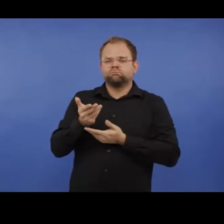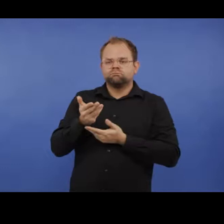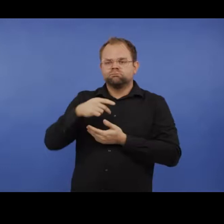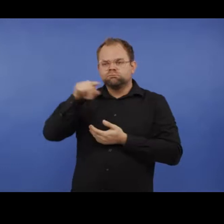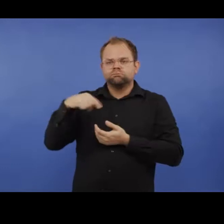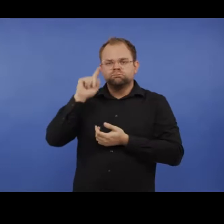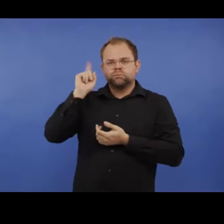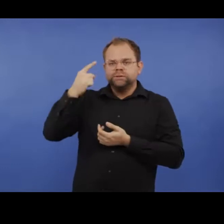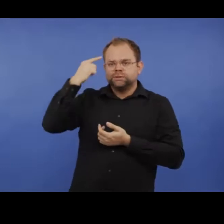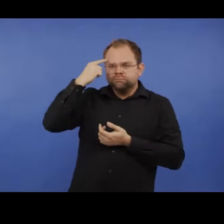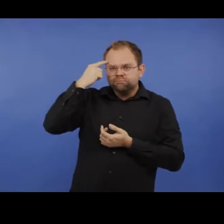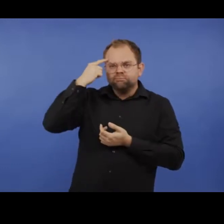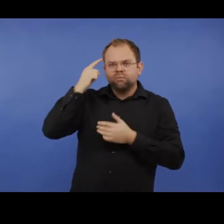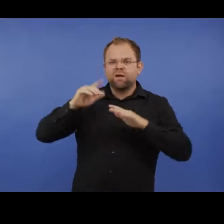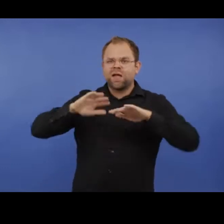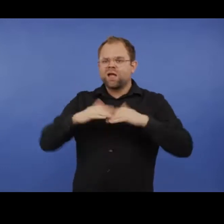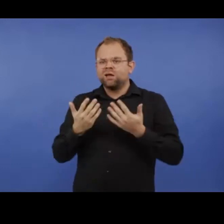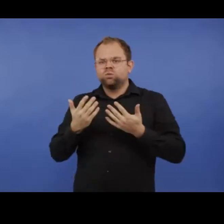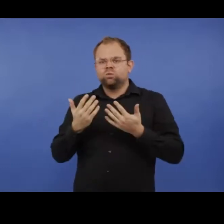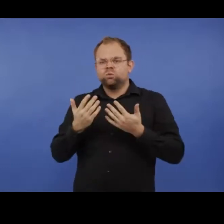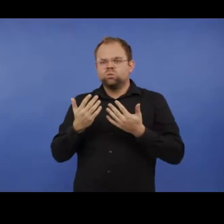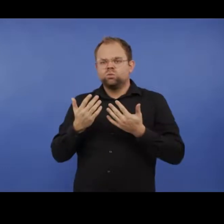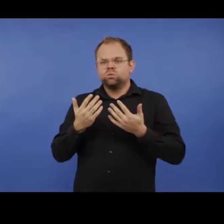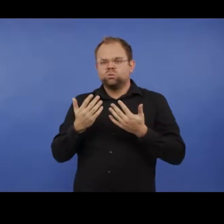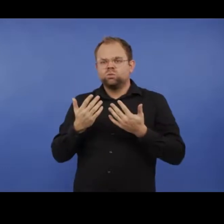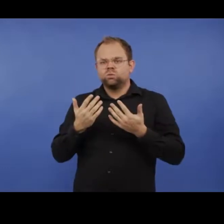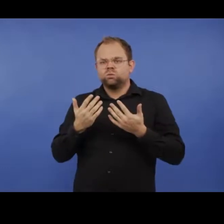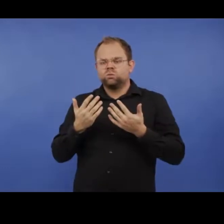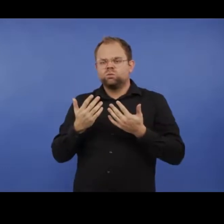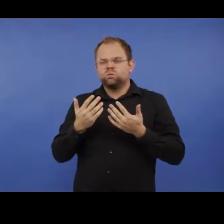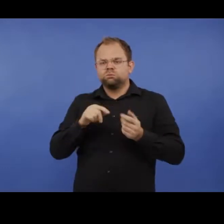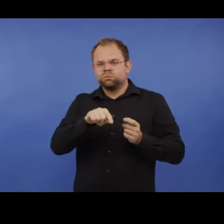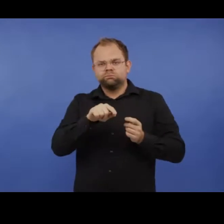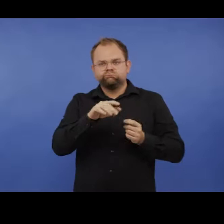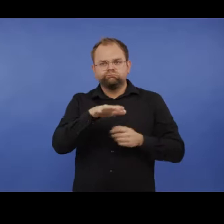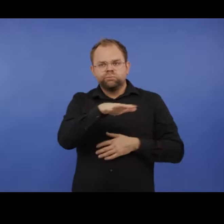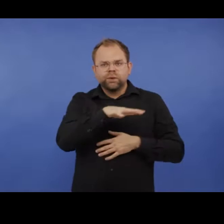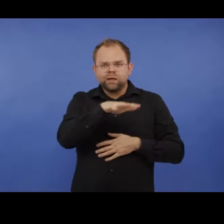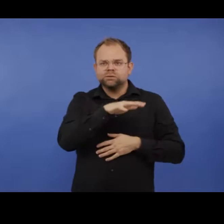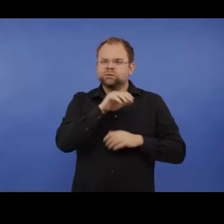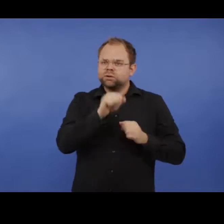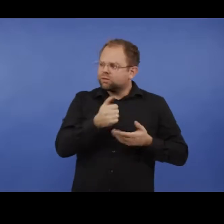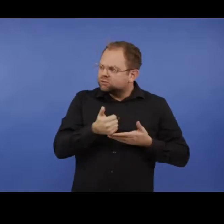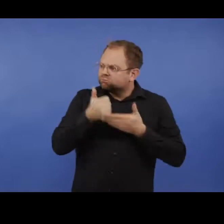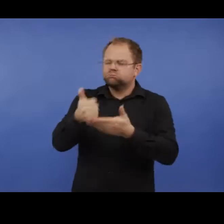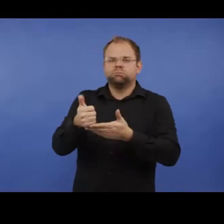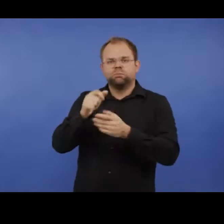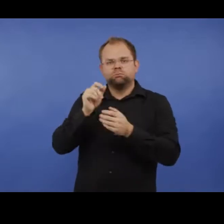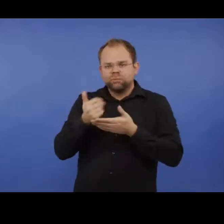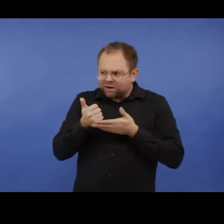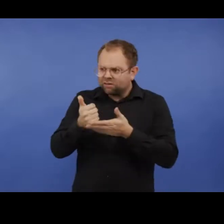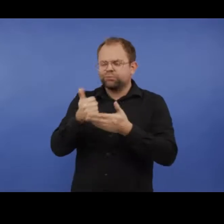persons. The last recommendation is that to prevent any violation of the rights of the people with